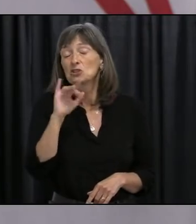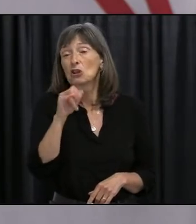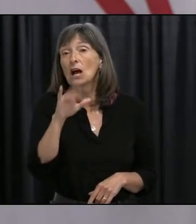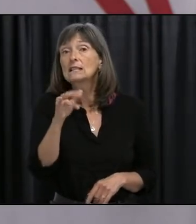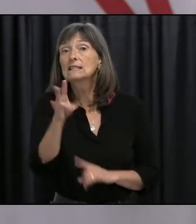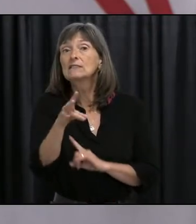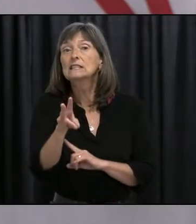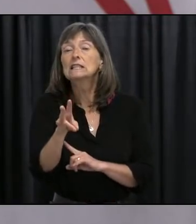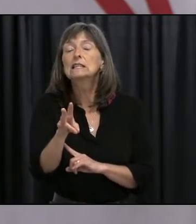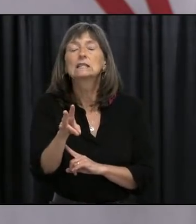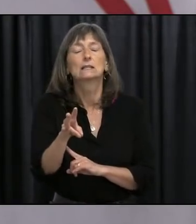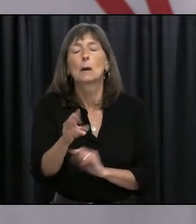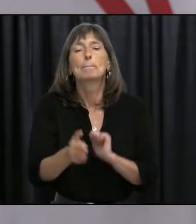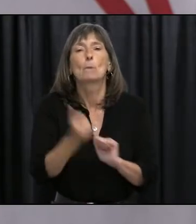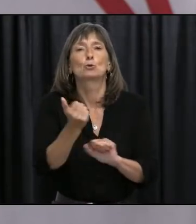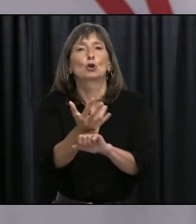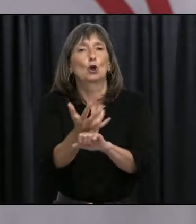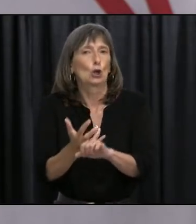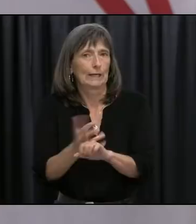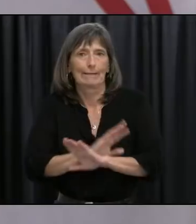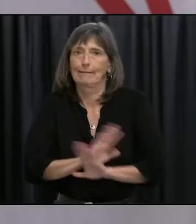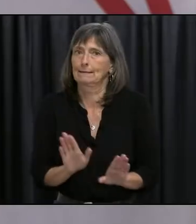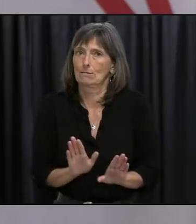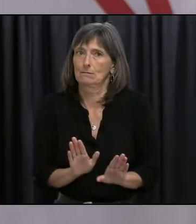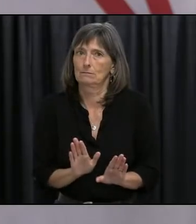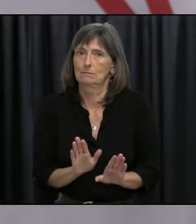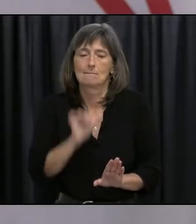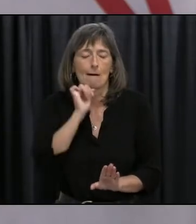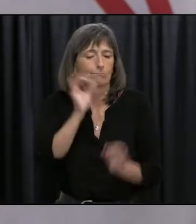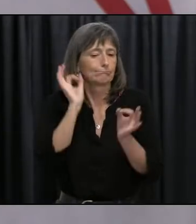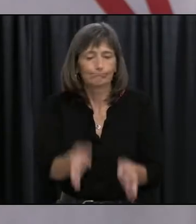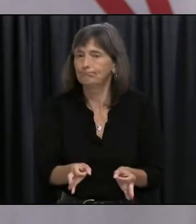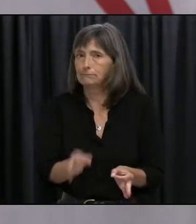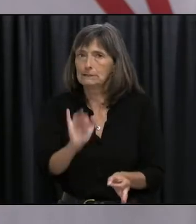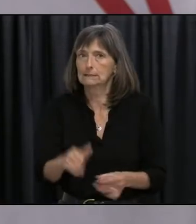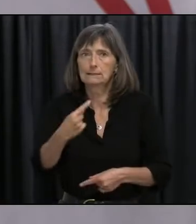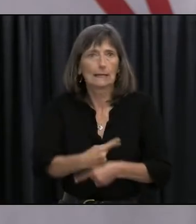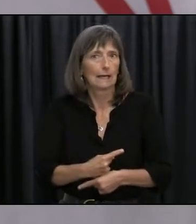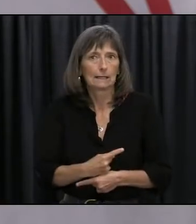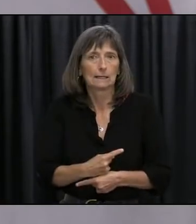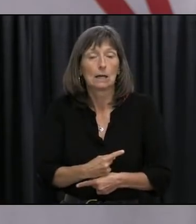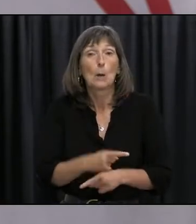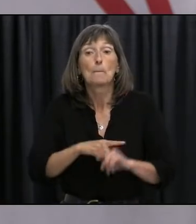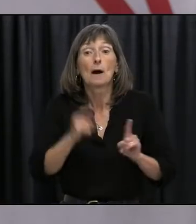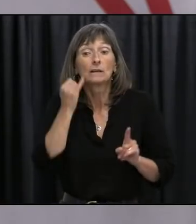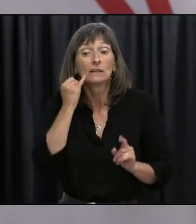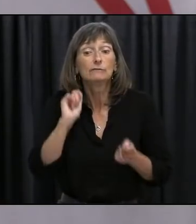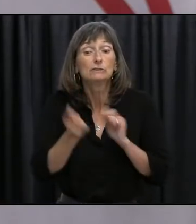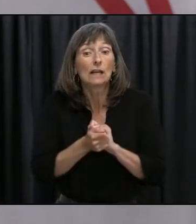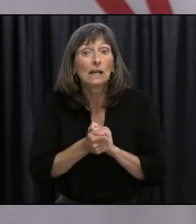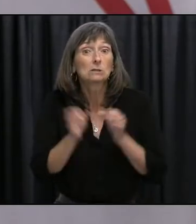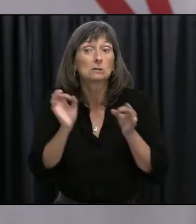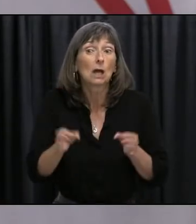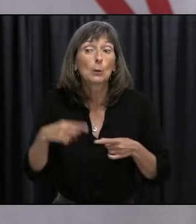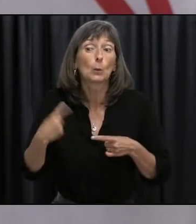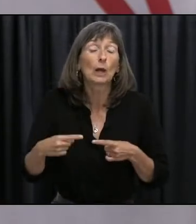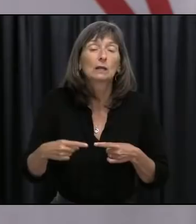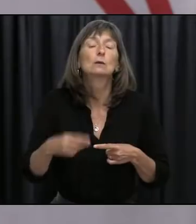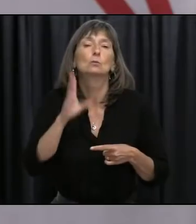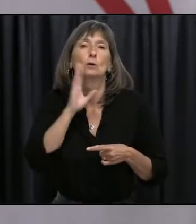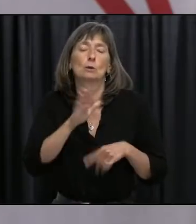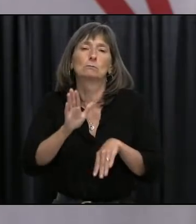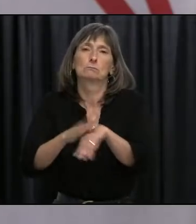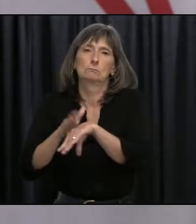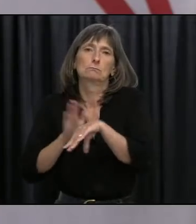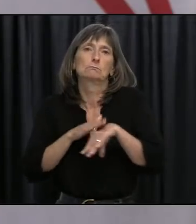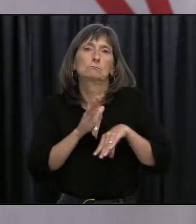earliest possible date, but we've made a commitment that any changes that we would give, all those will be impacted by this, some lead